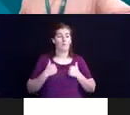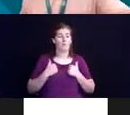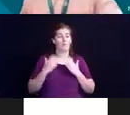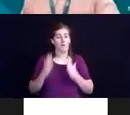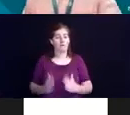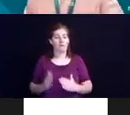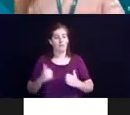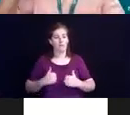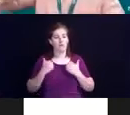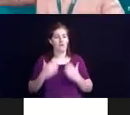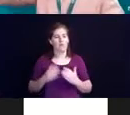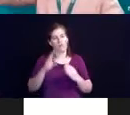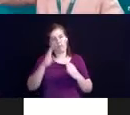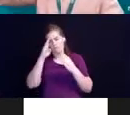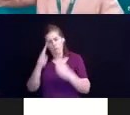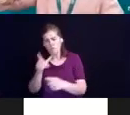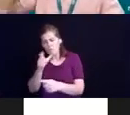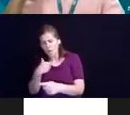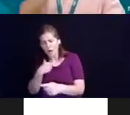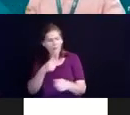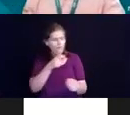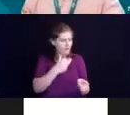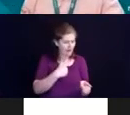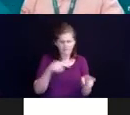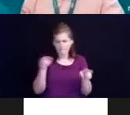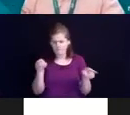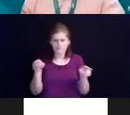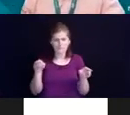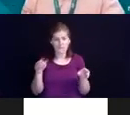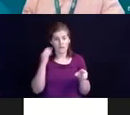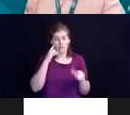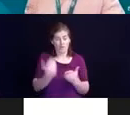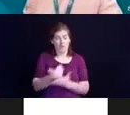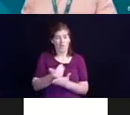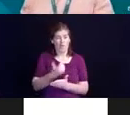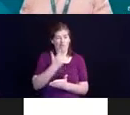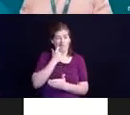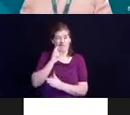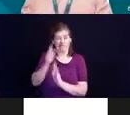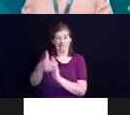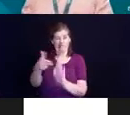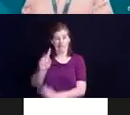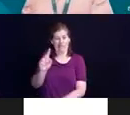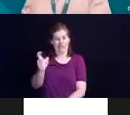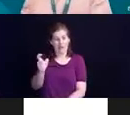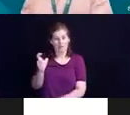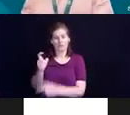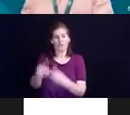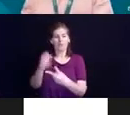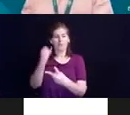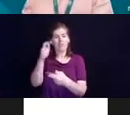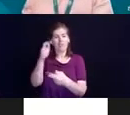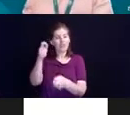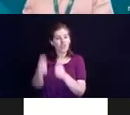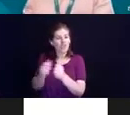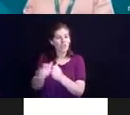on positive and negative COVID cases, anybody who's newly positive or has had a change in condition, change in medications,